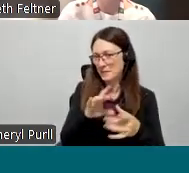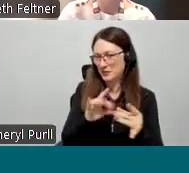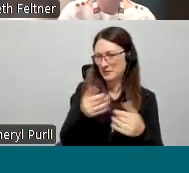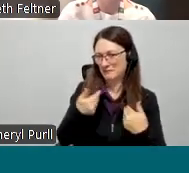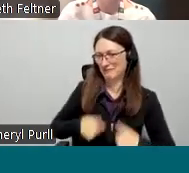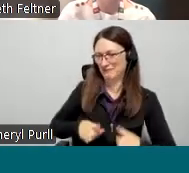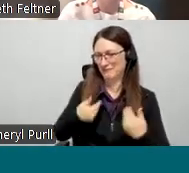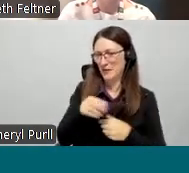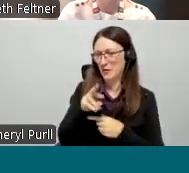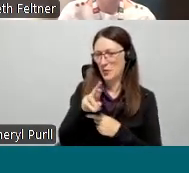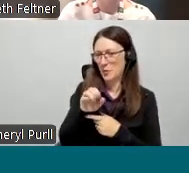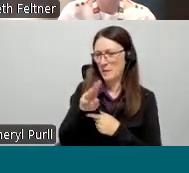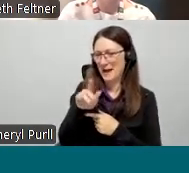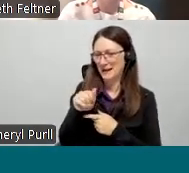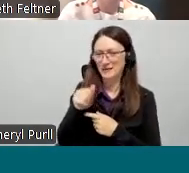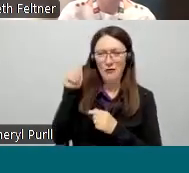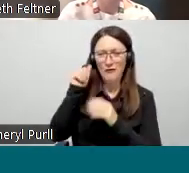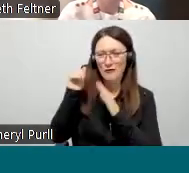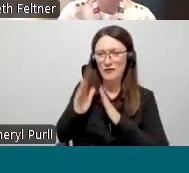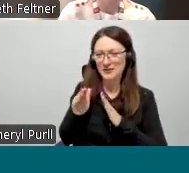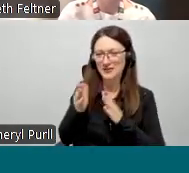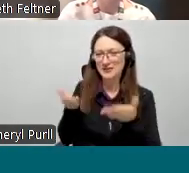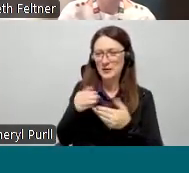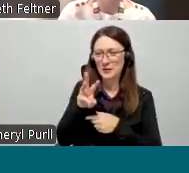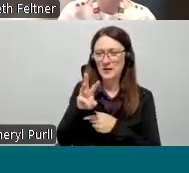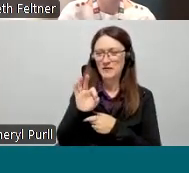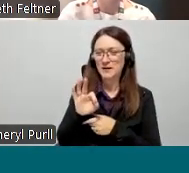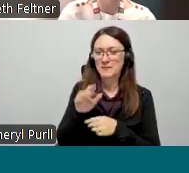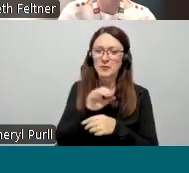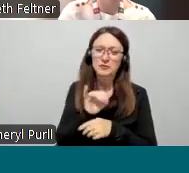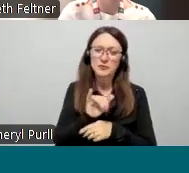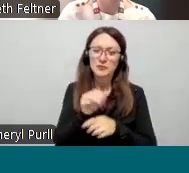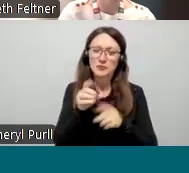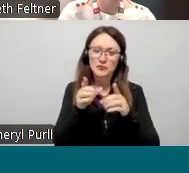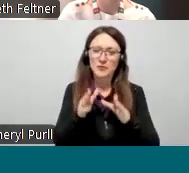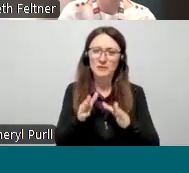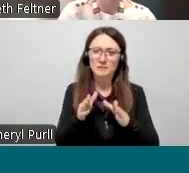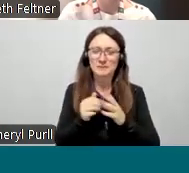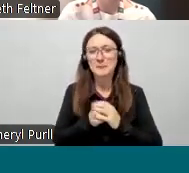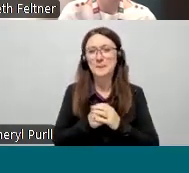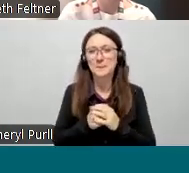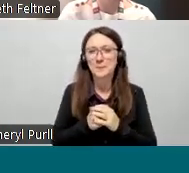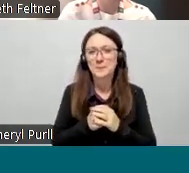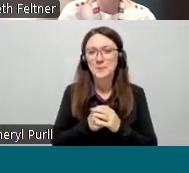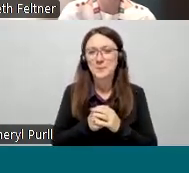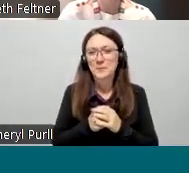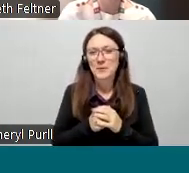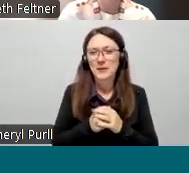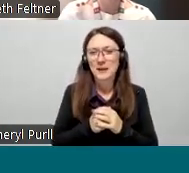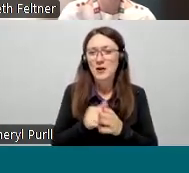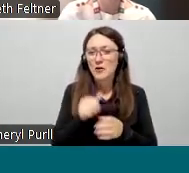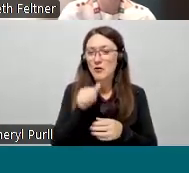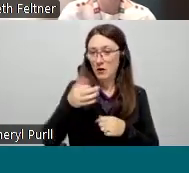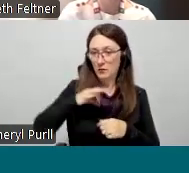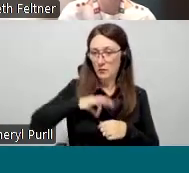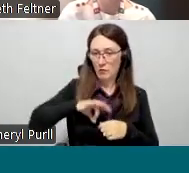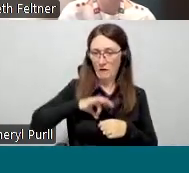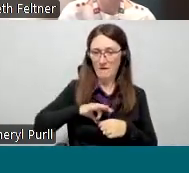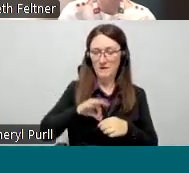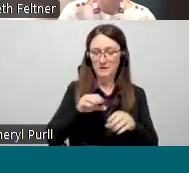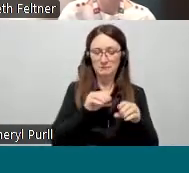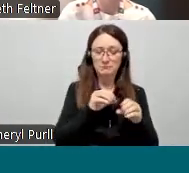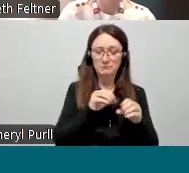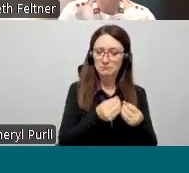Rebecca, and I'm an audiologist at Wavefront and the director there. And we're a nonprofit organization that's